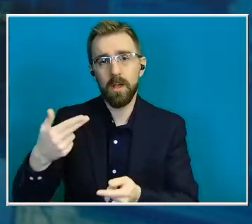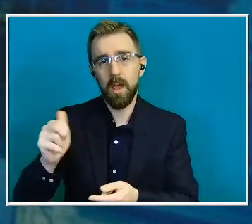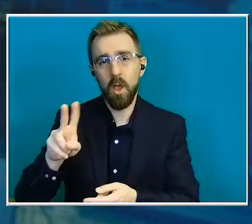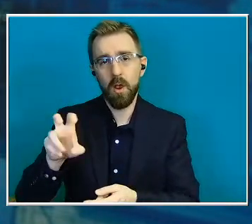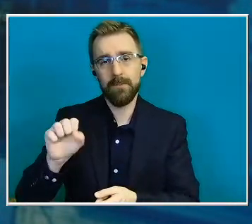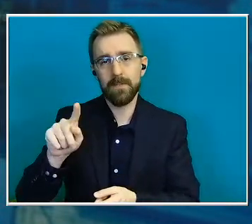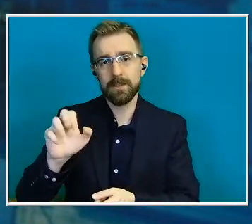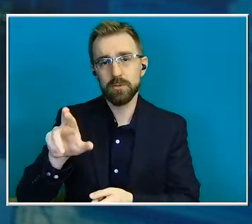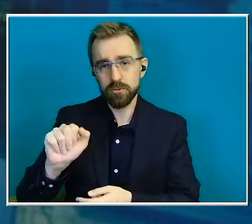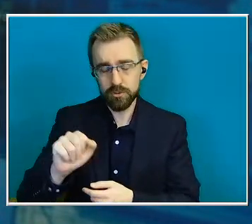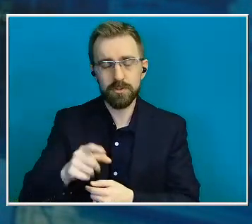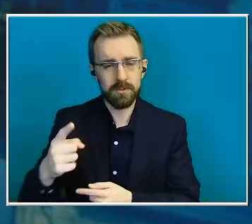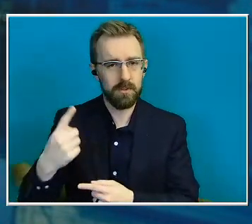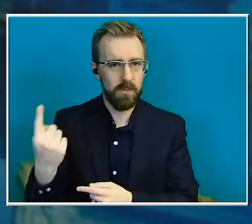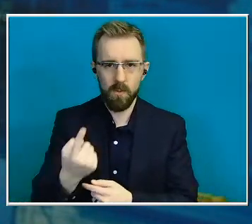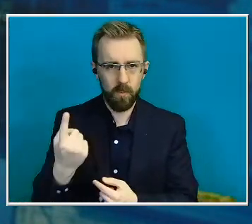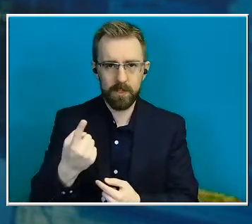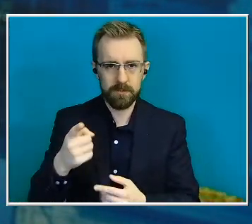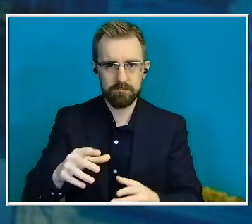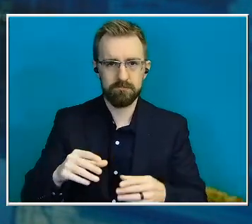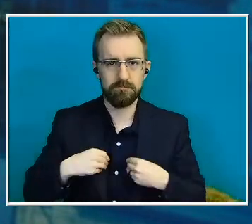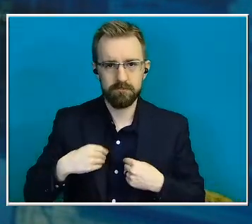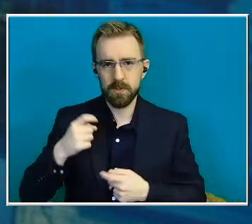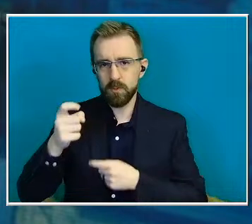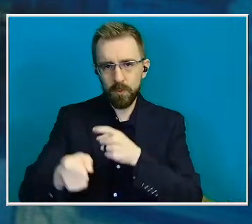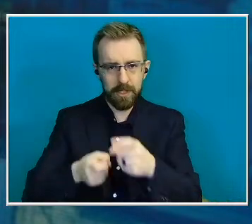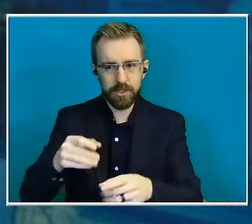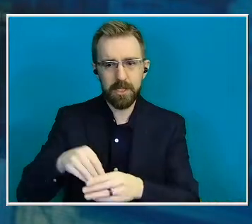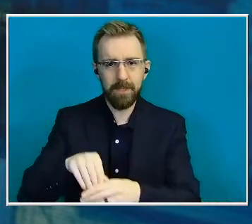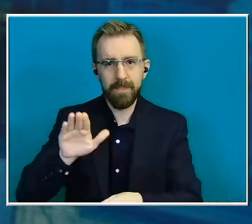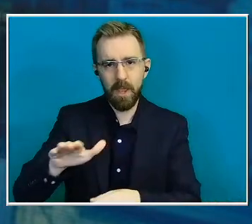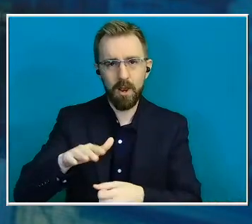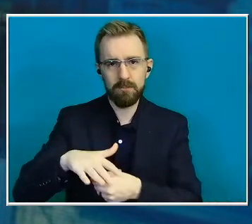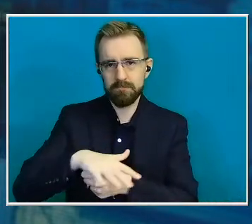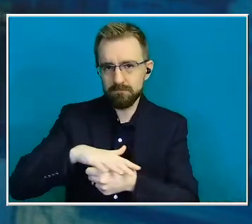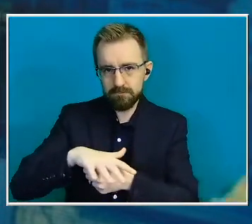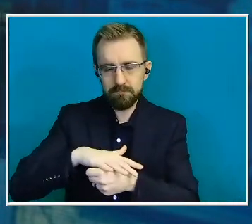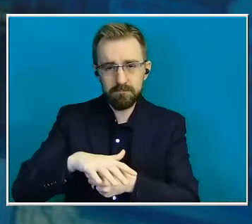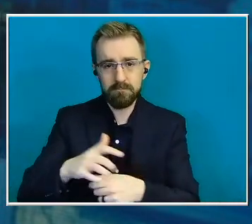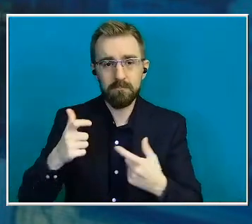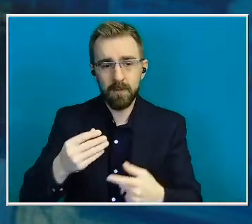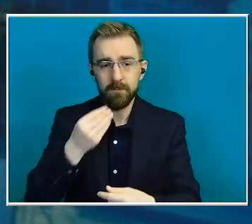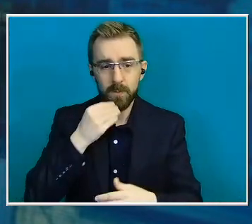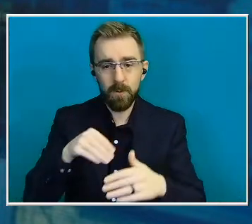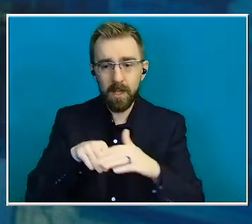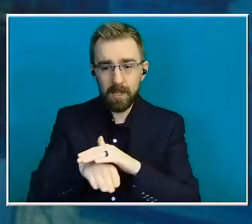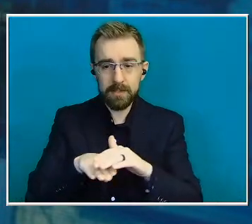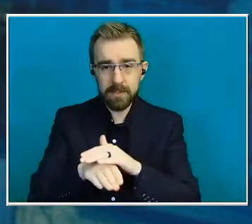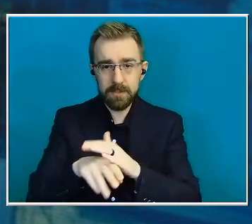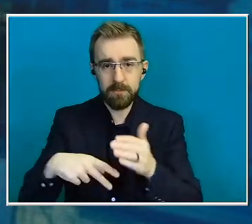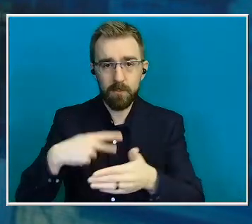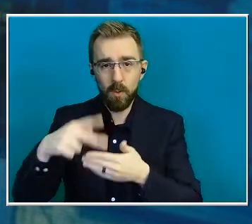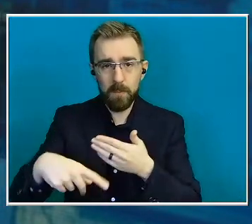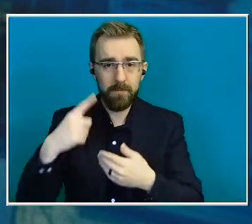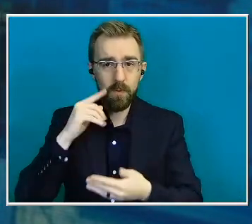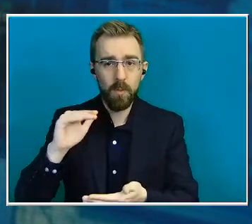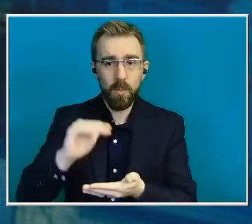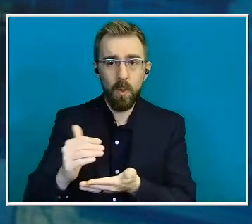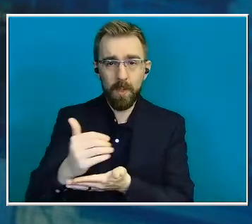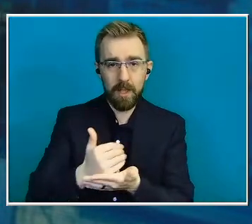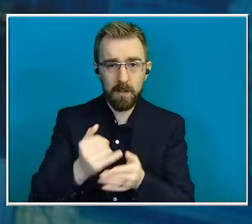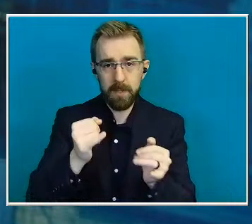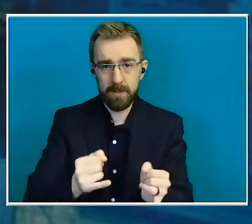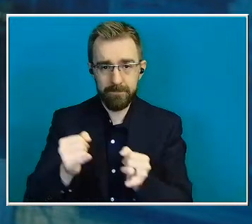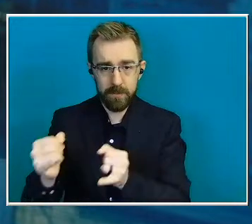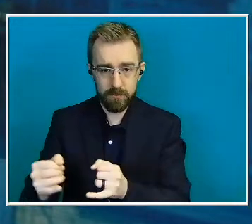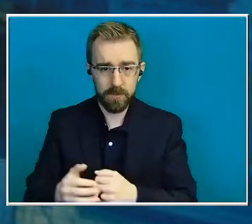always is accepting donations, and they're the largest food access program for low-income individuals.